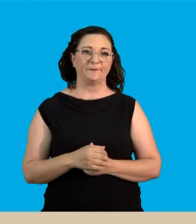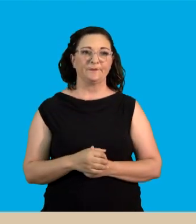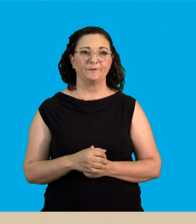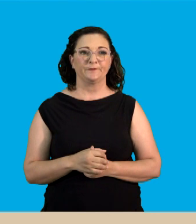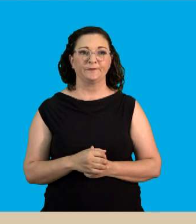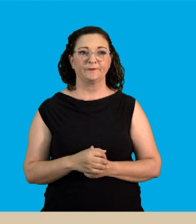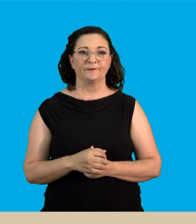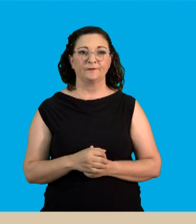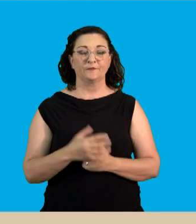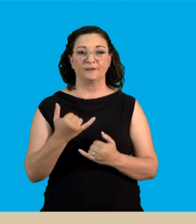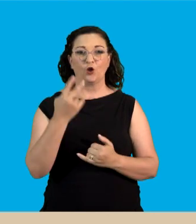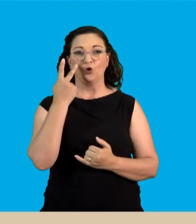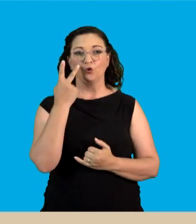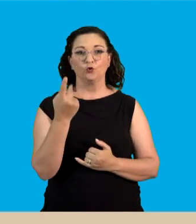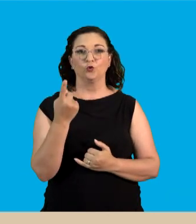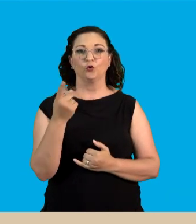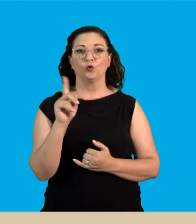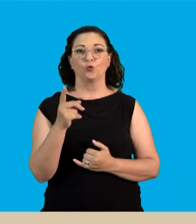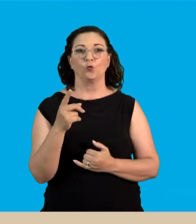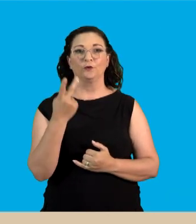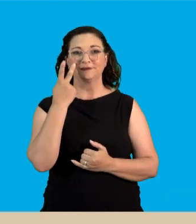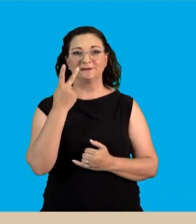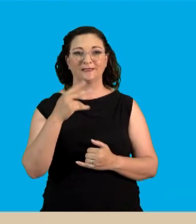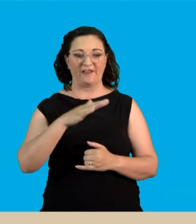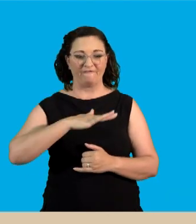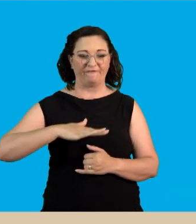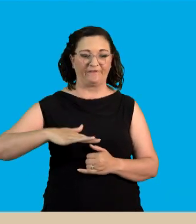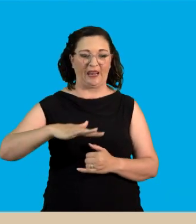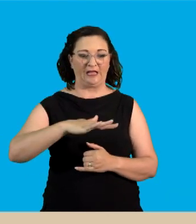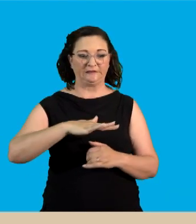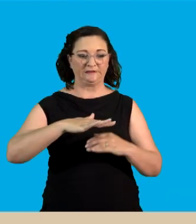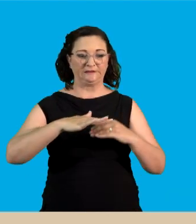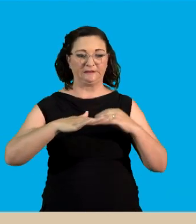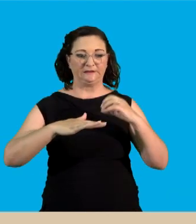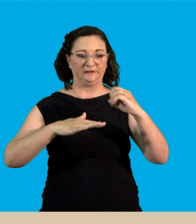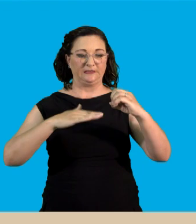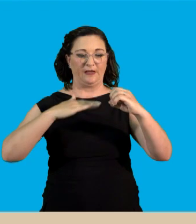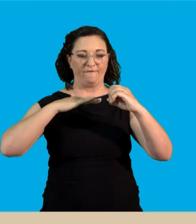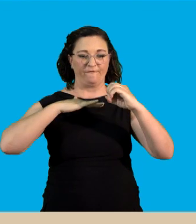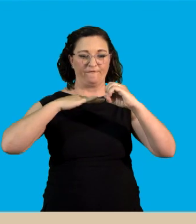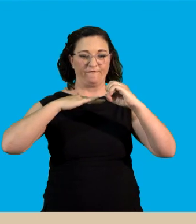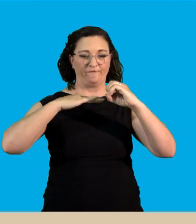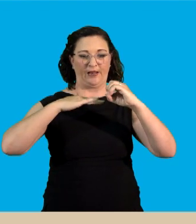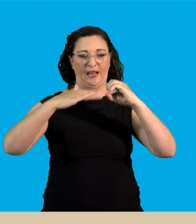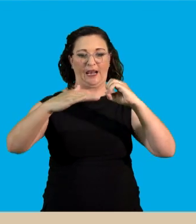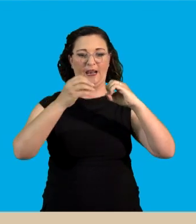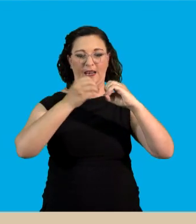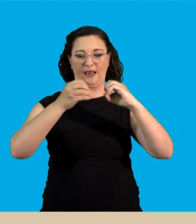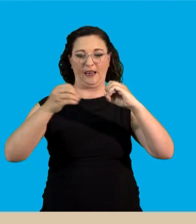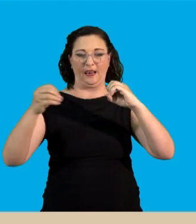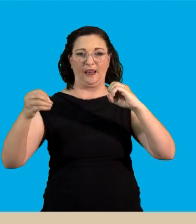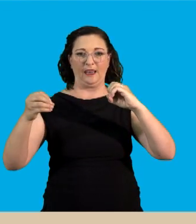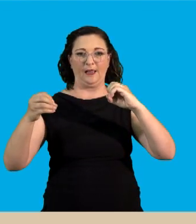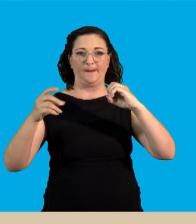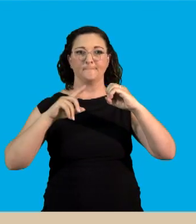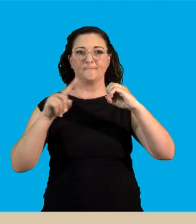at my picture here, it looks like a flat disk, okay? As you can see, each planet has